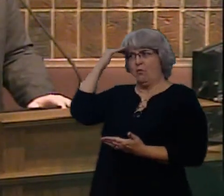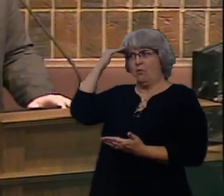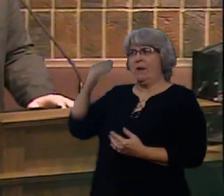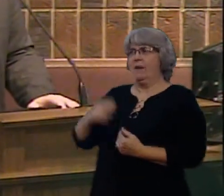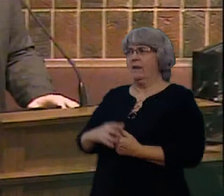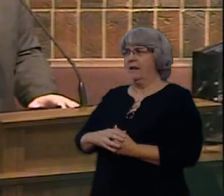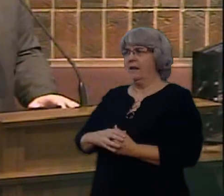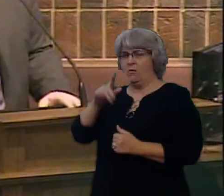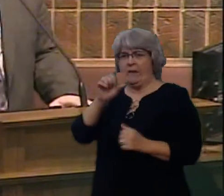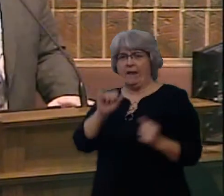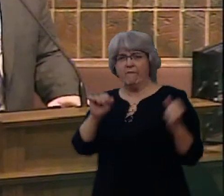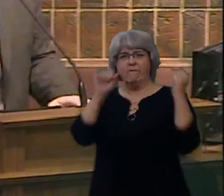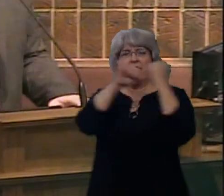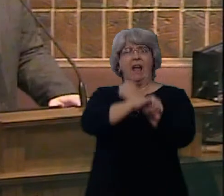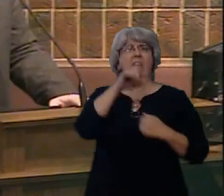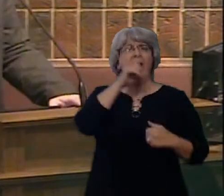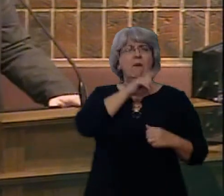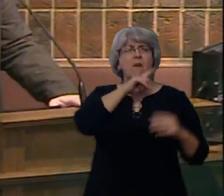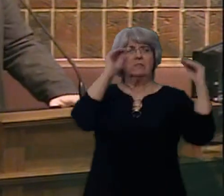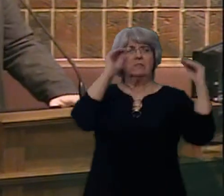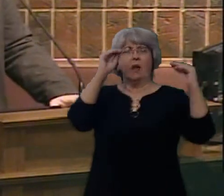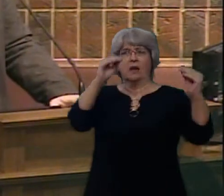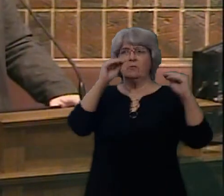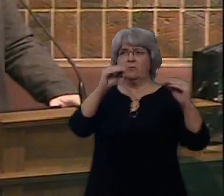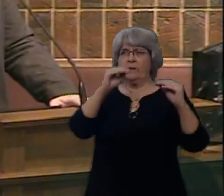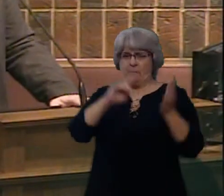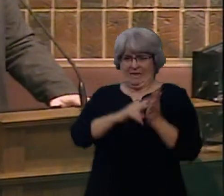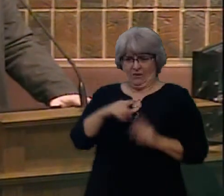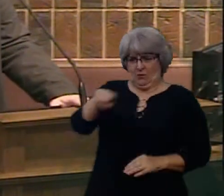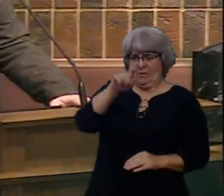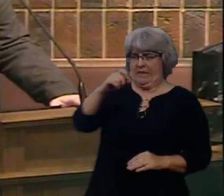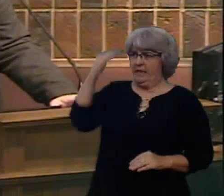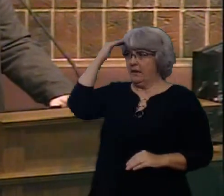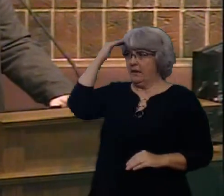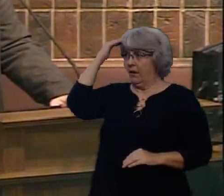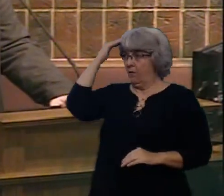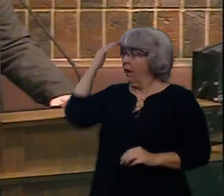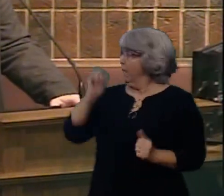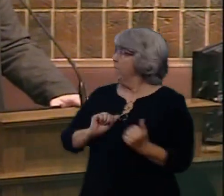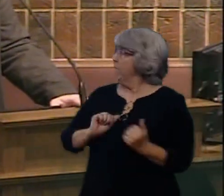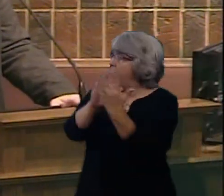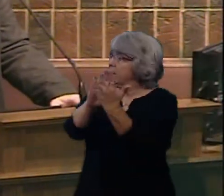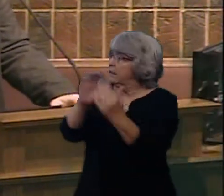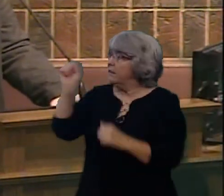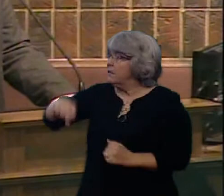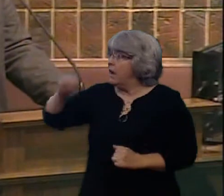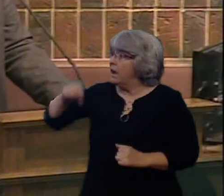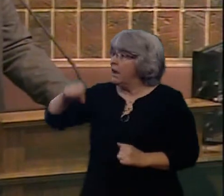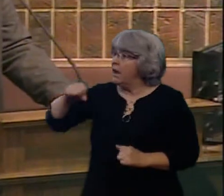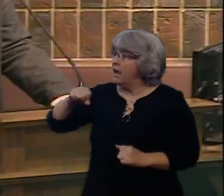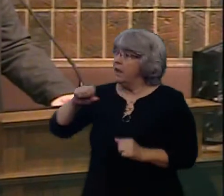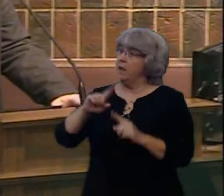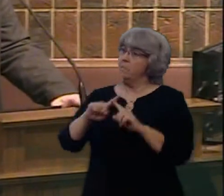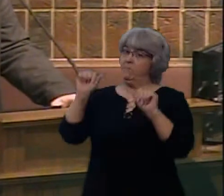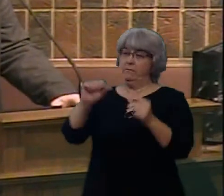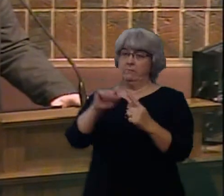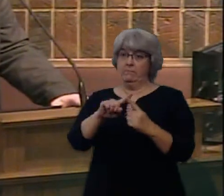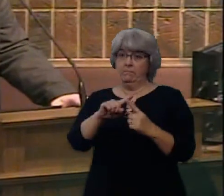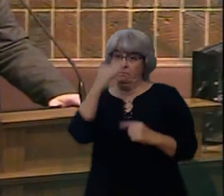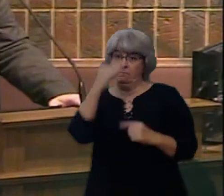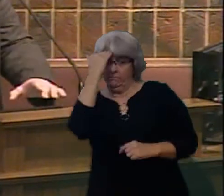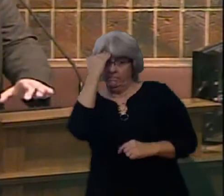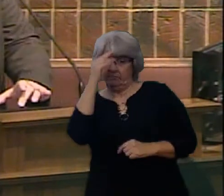doctrine. Call it out for what it is. And don't be afraid to call it out for what it is, but be able to correctly identify it.